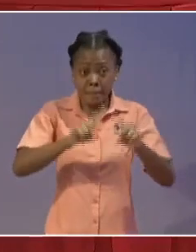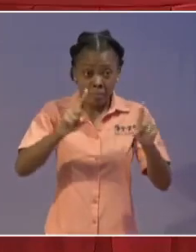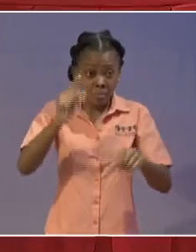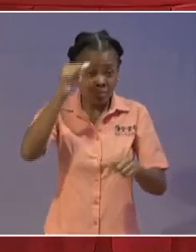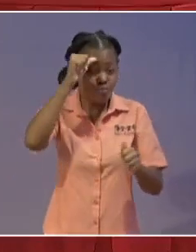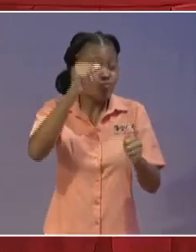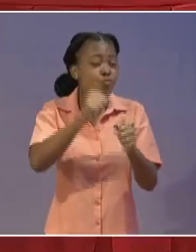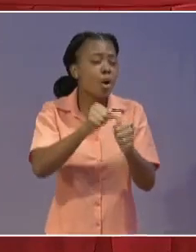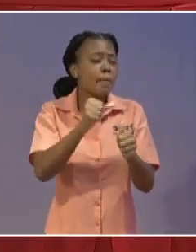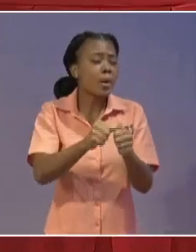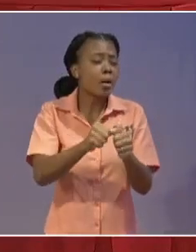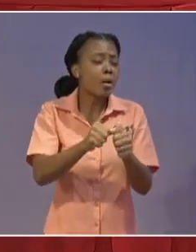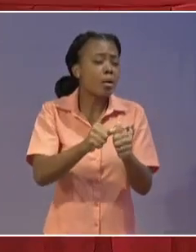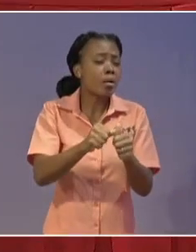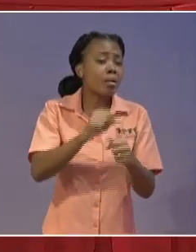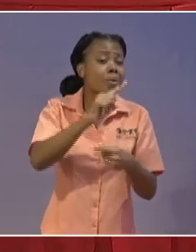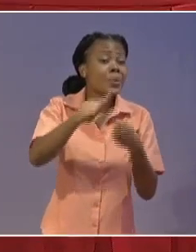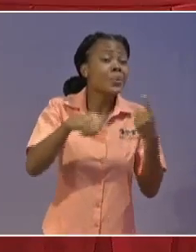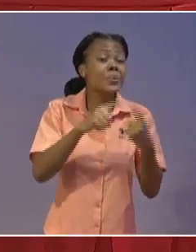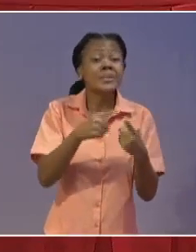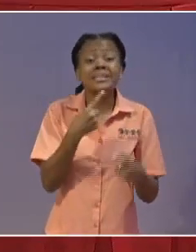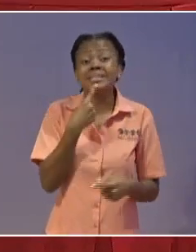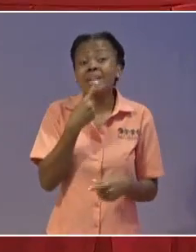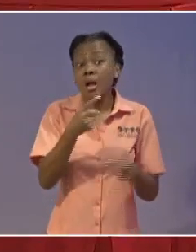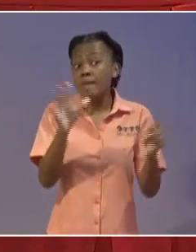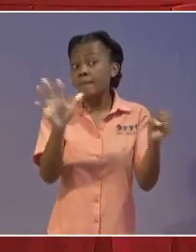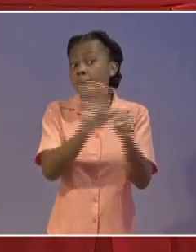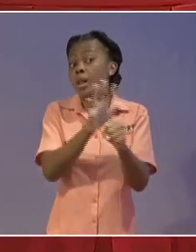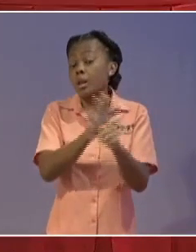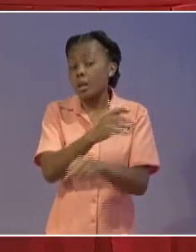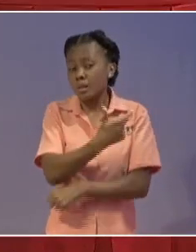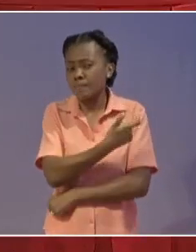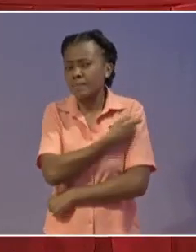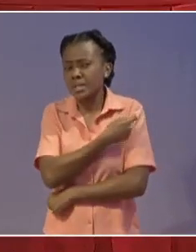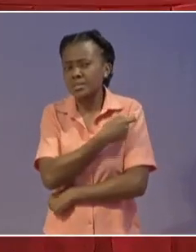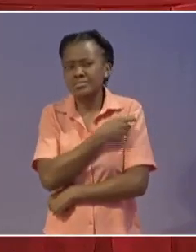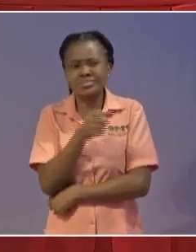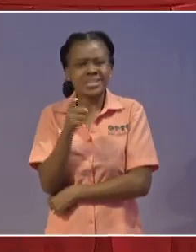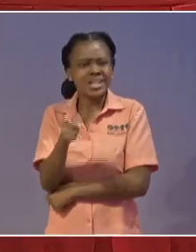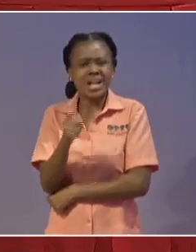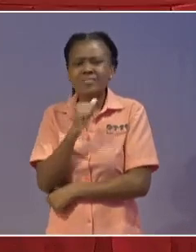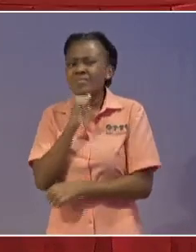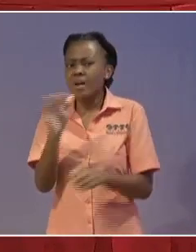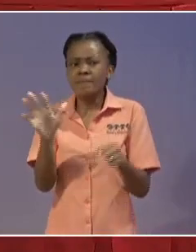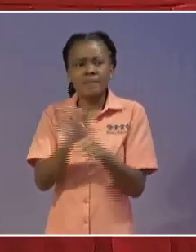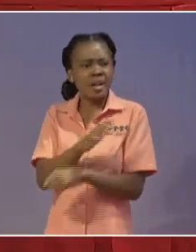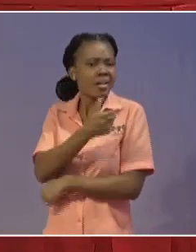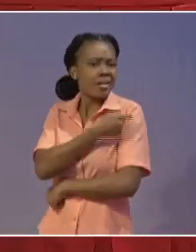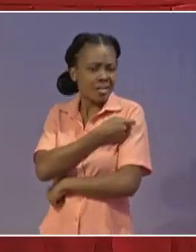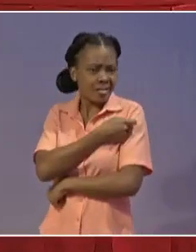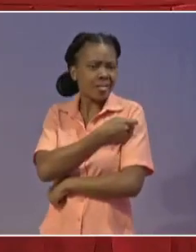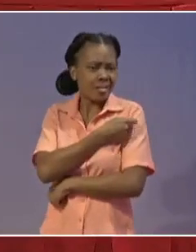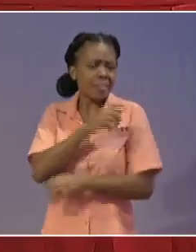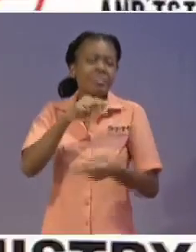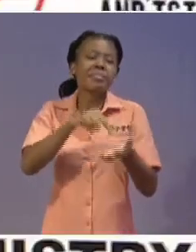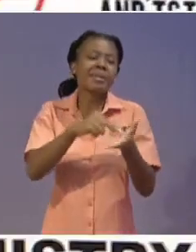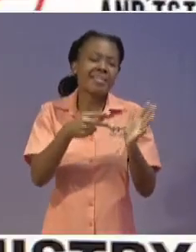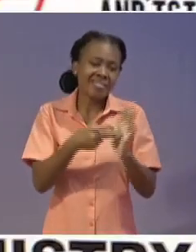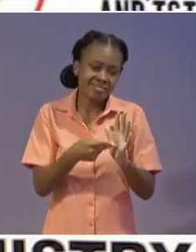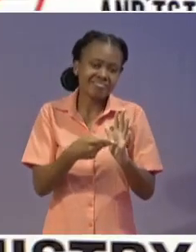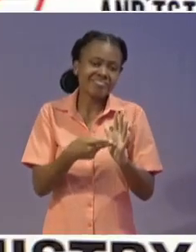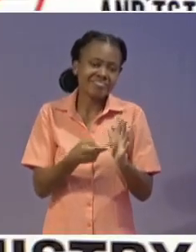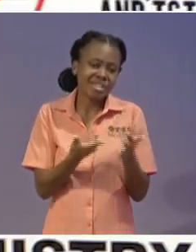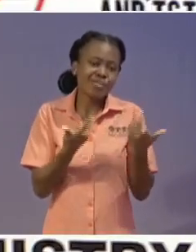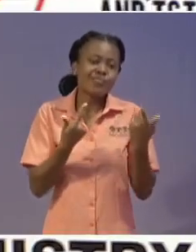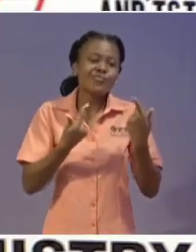classify something as fully vaccinated and not fully vaccinated, just to start it off, is basically that we are trying to gauge when you will